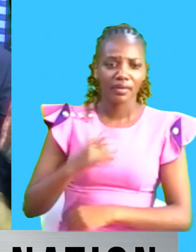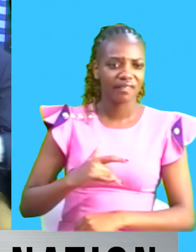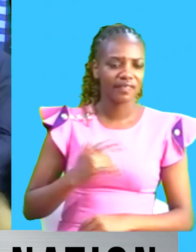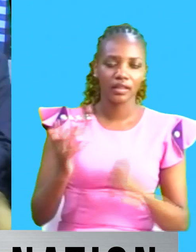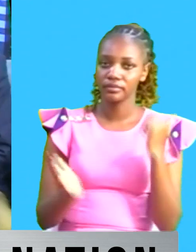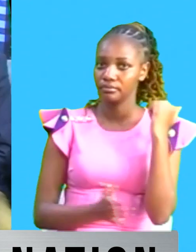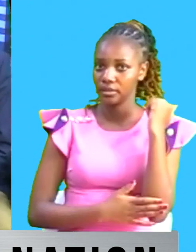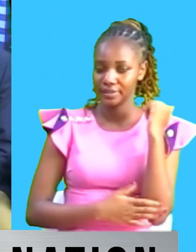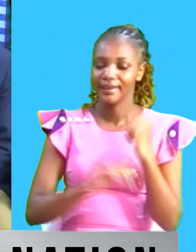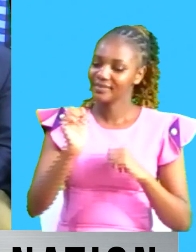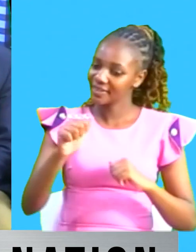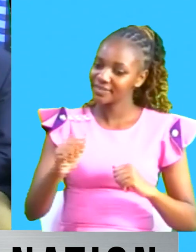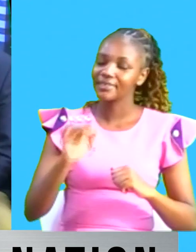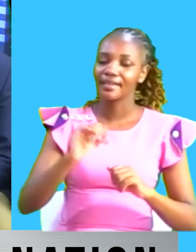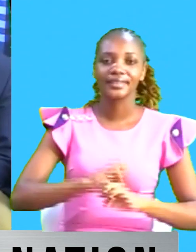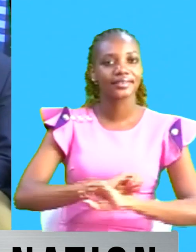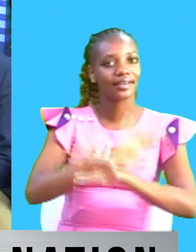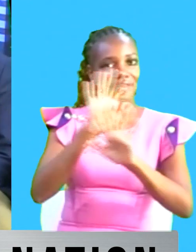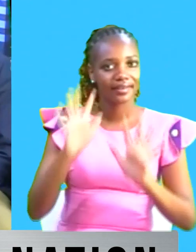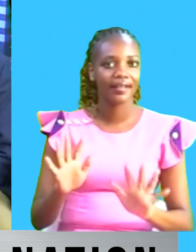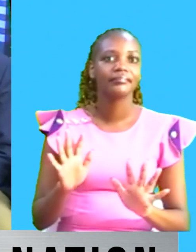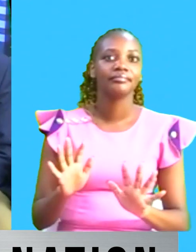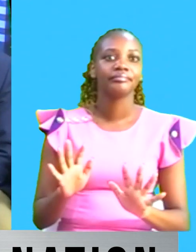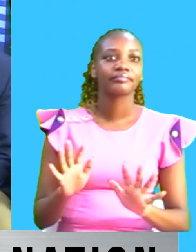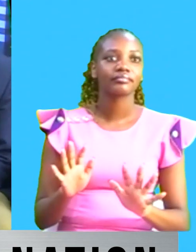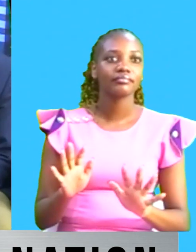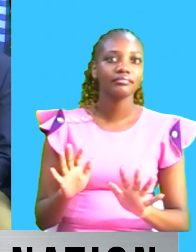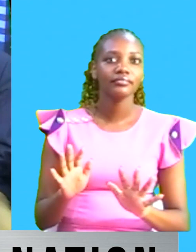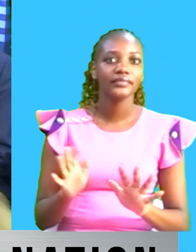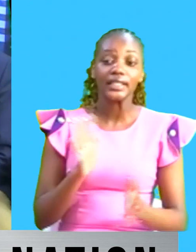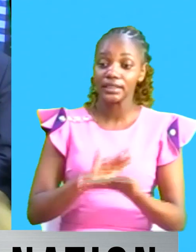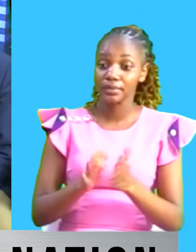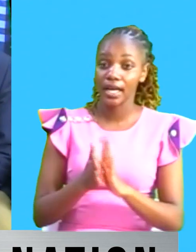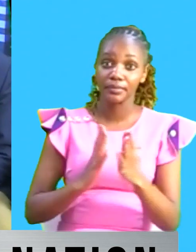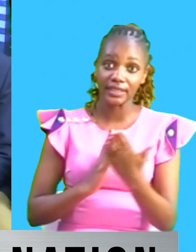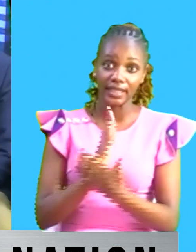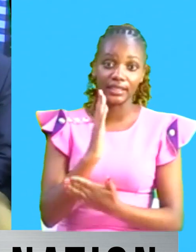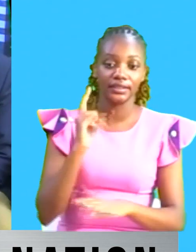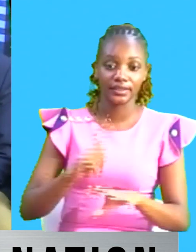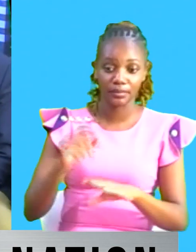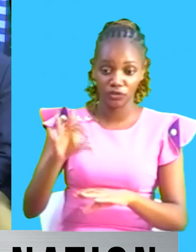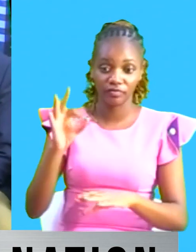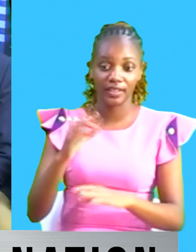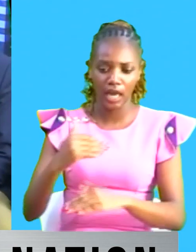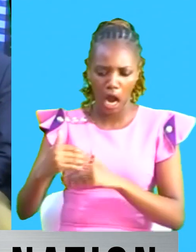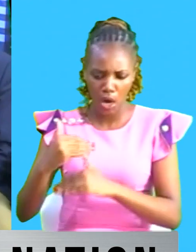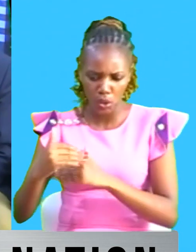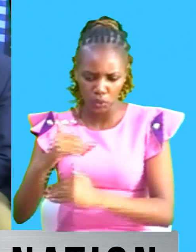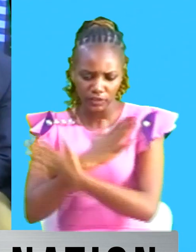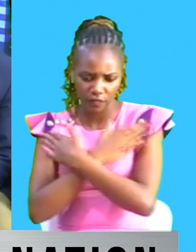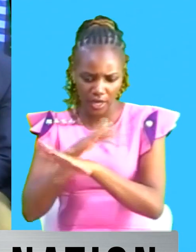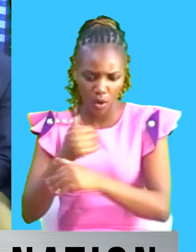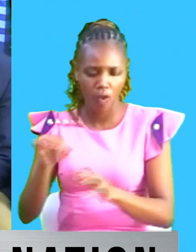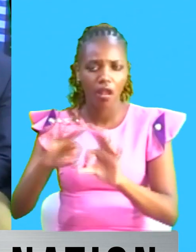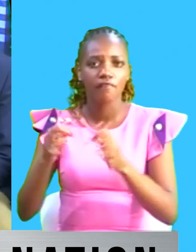and clear to you, that it's close to you in your circles. It's very unfortunate that you are getting into these